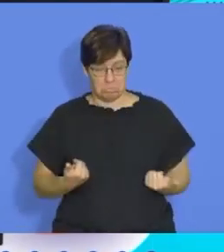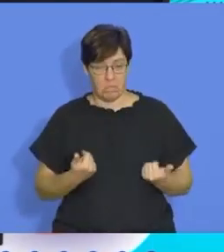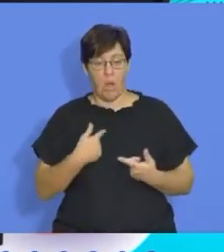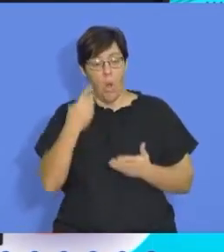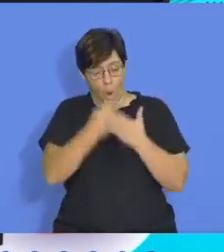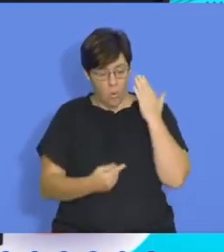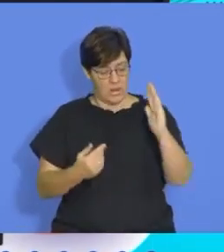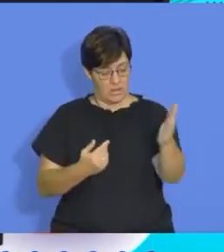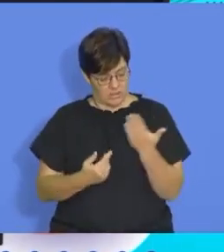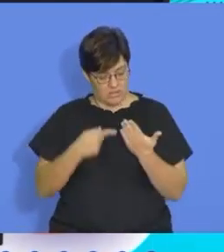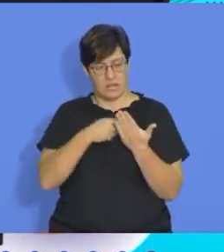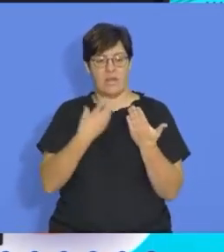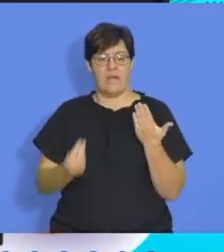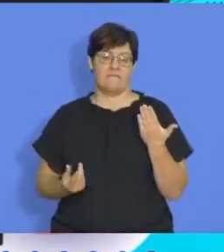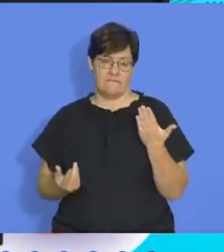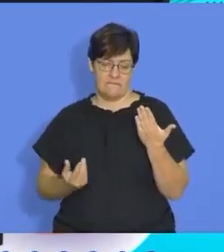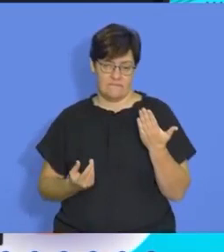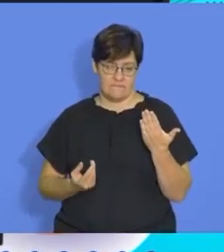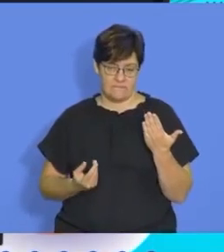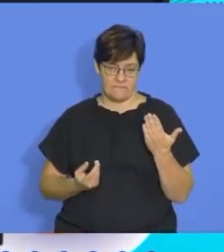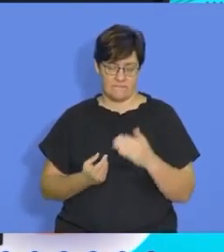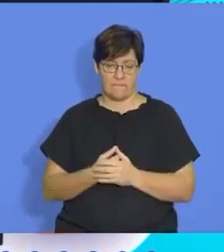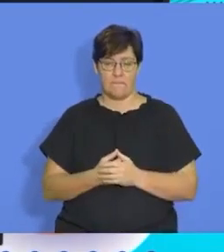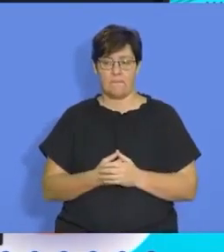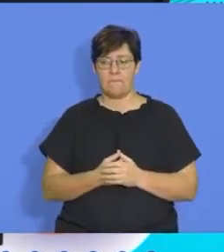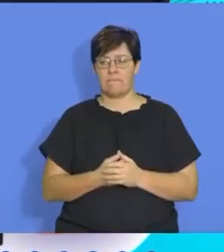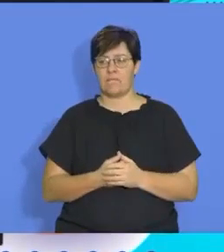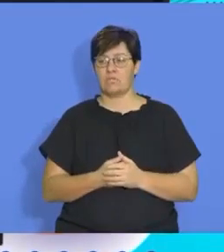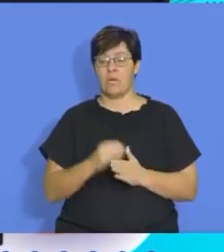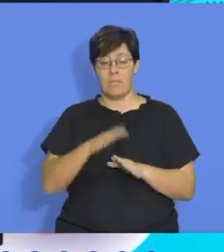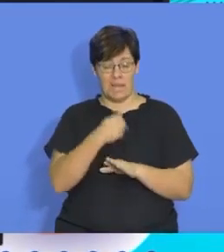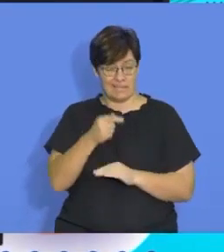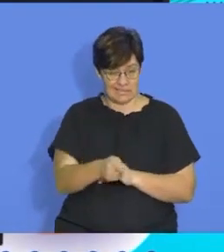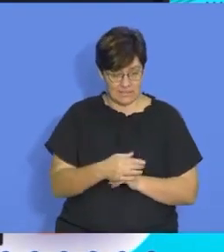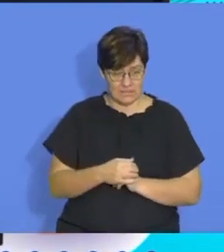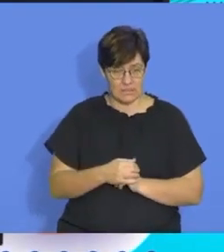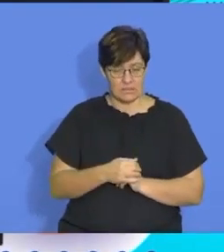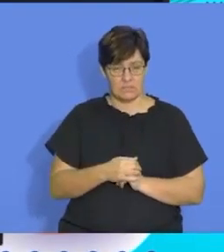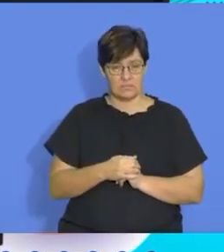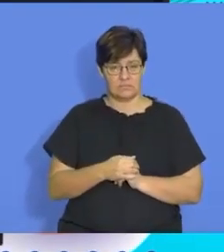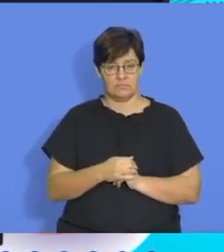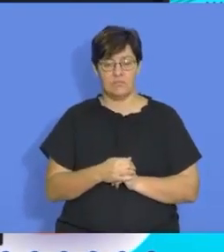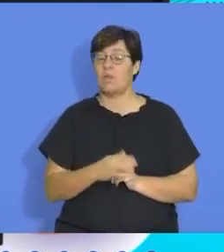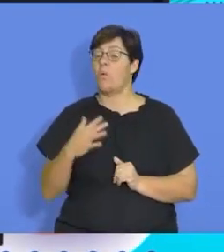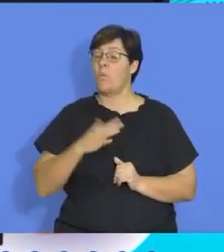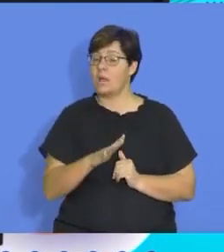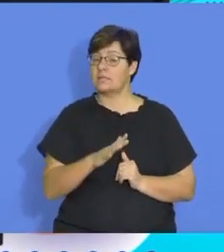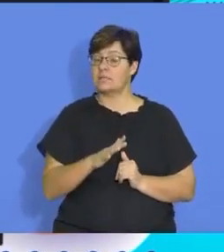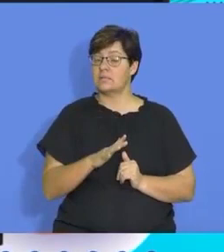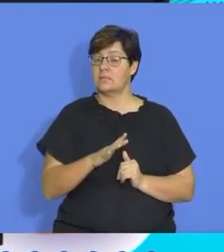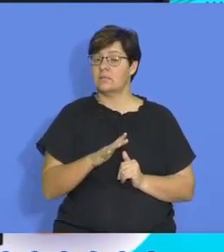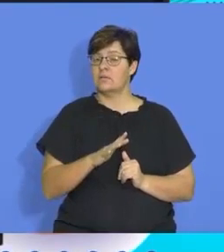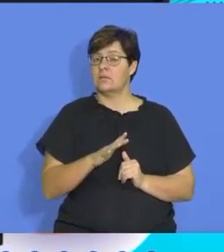don't know. This is what we have been given. So based on this, the question now wants us